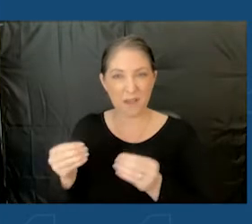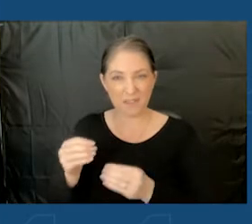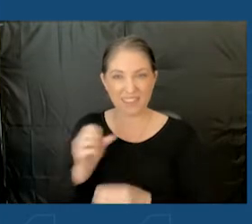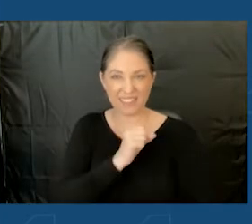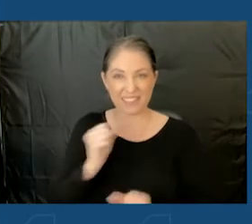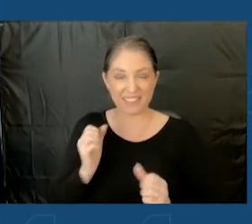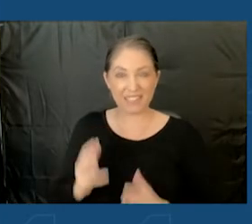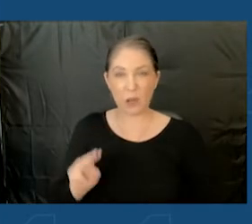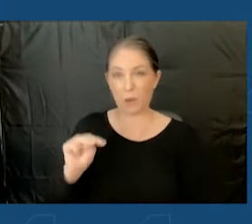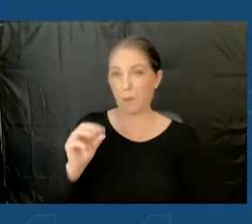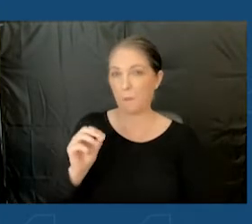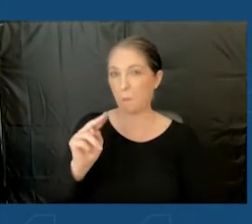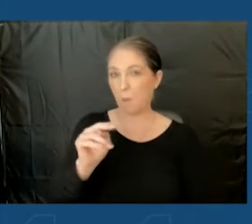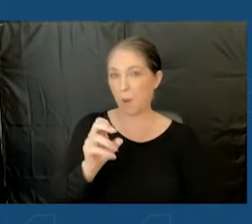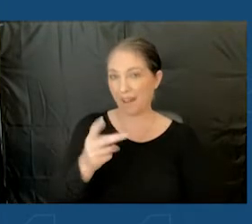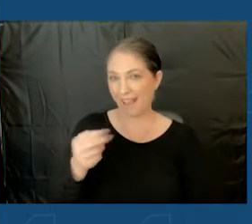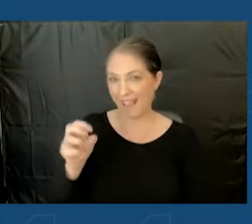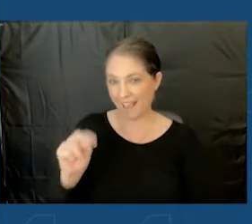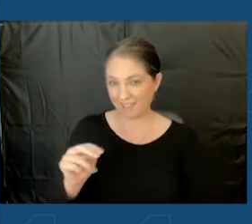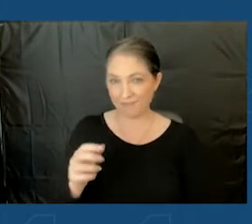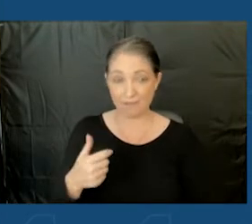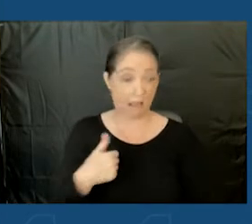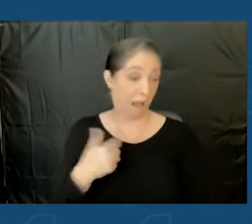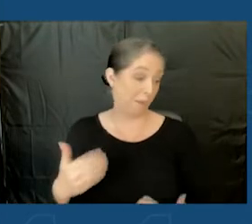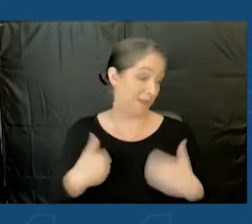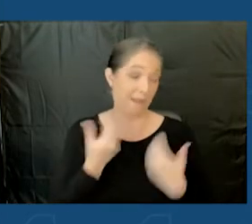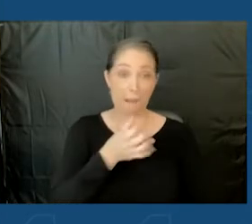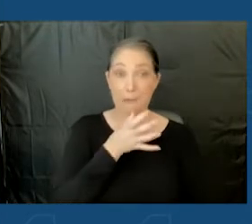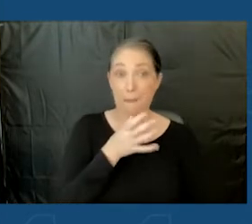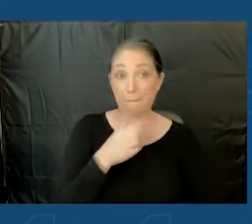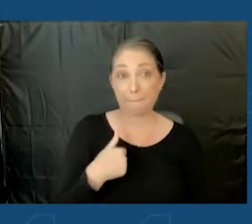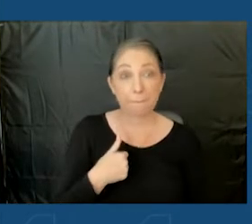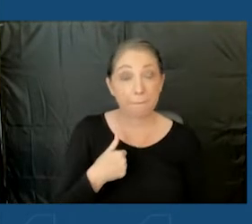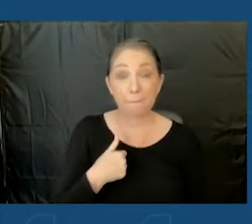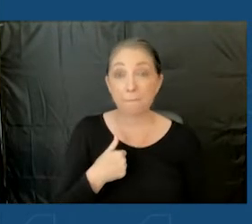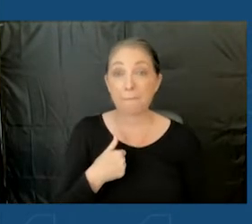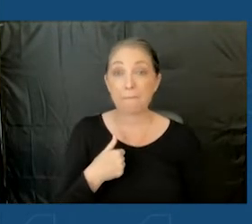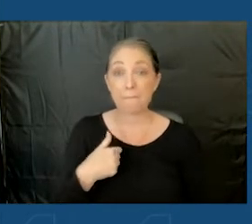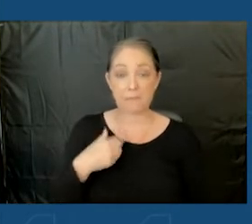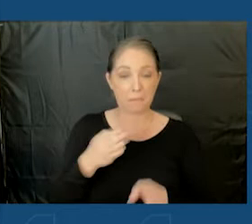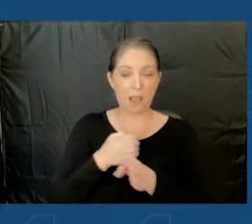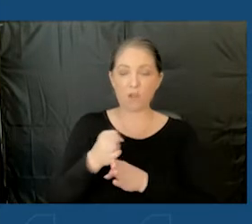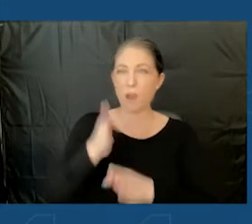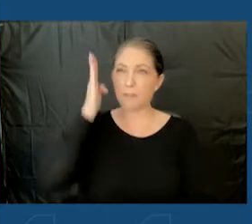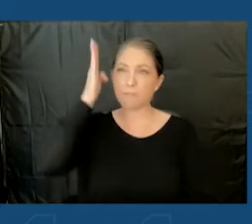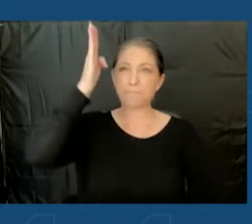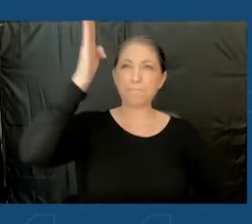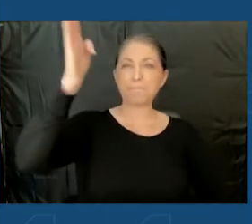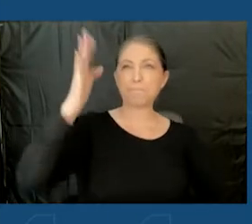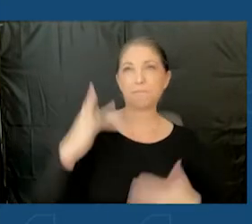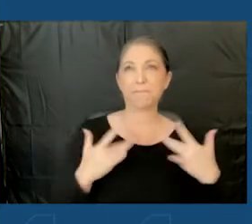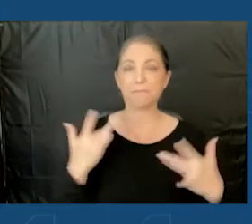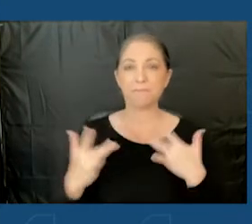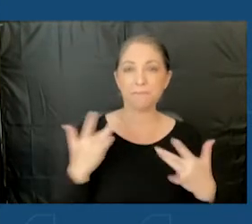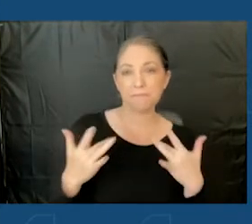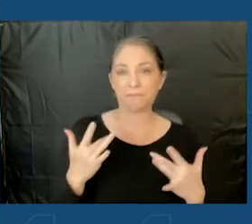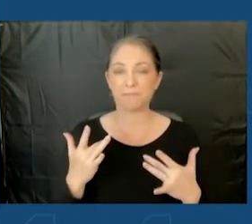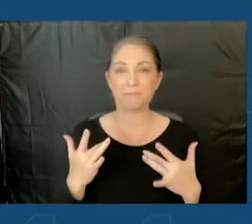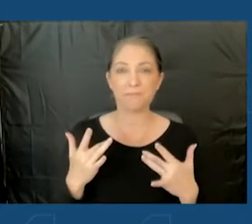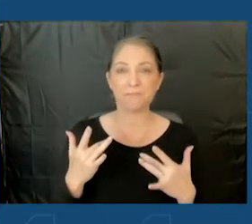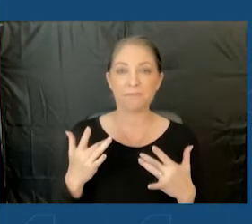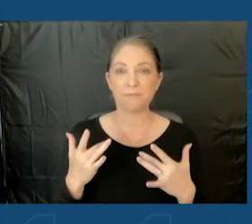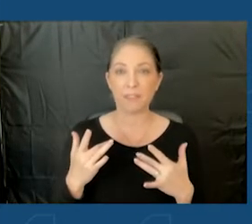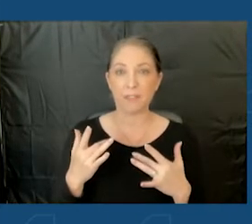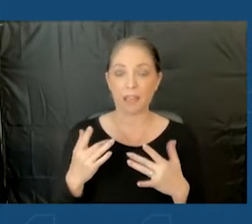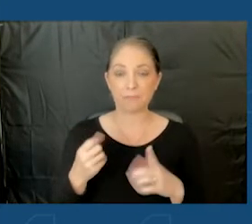office. Young mom, had my career ahead of me, all excited, and we were blessed with my son,